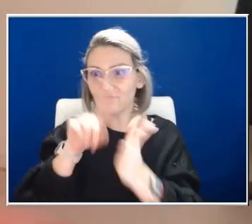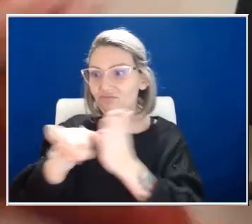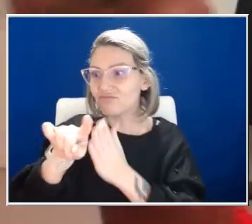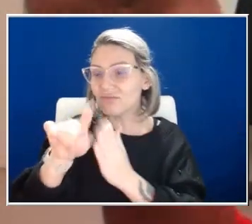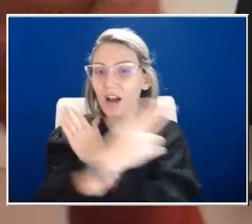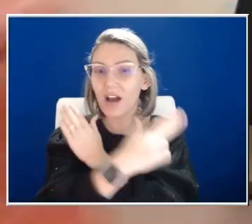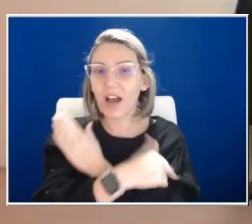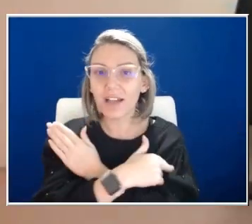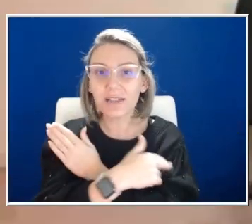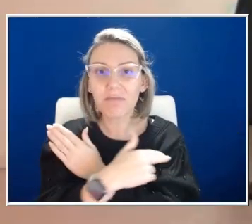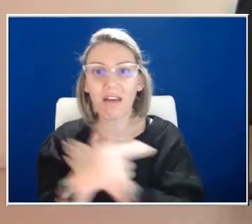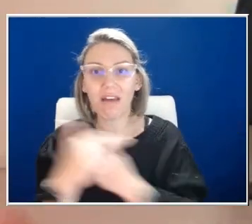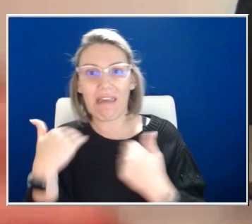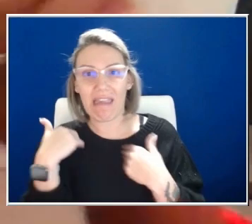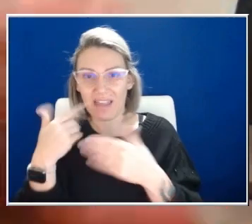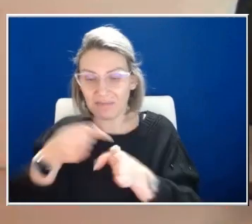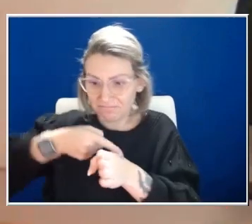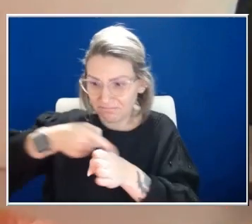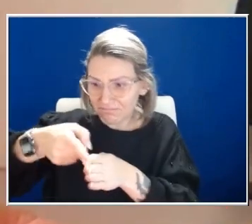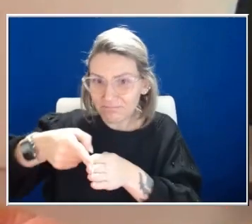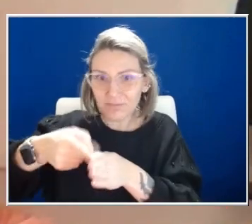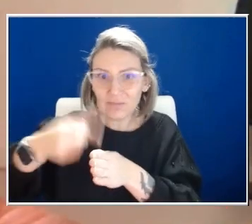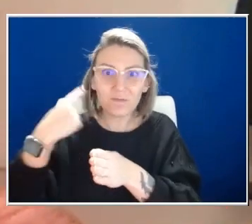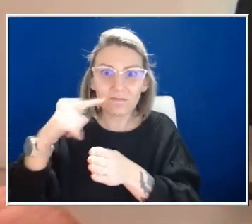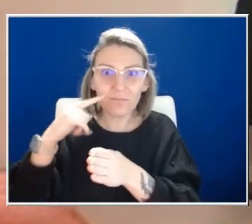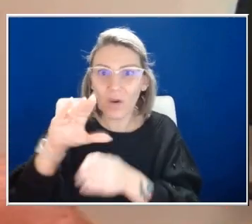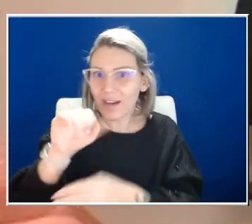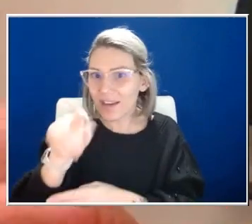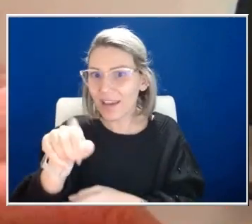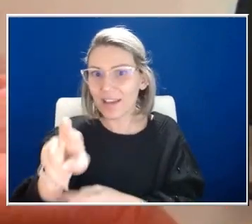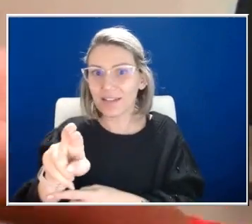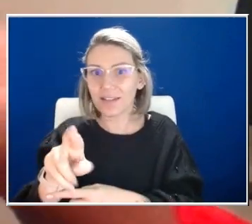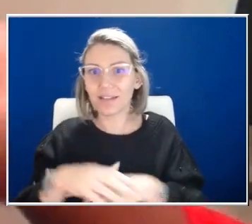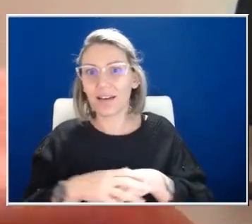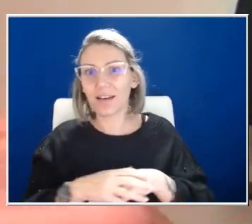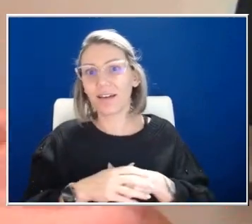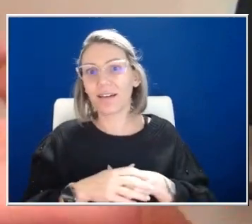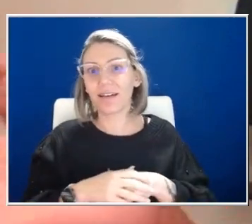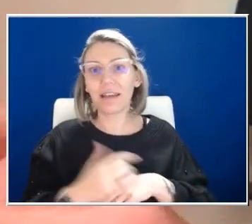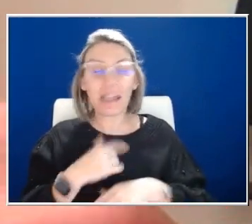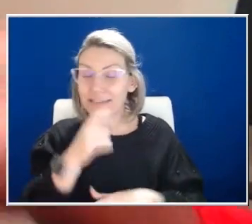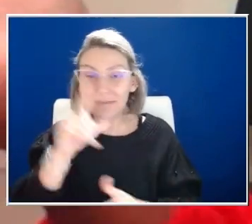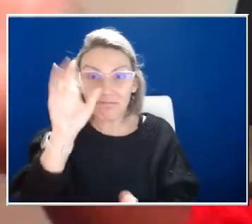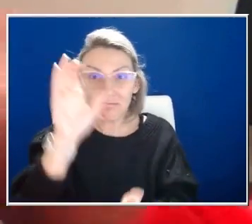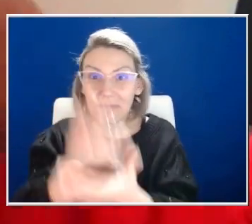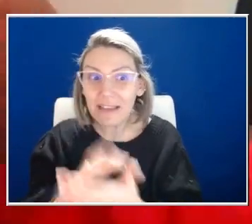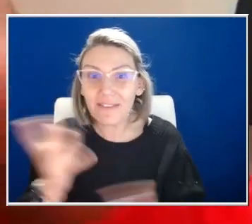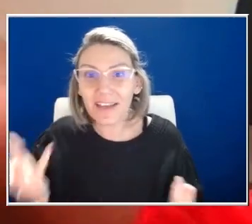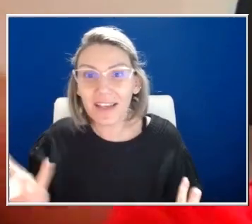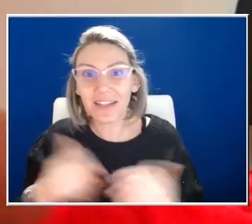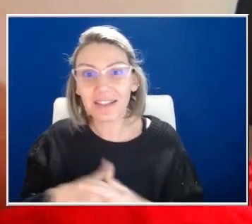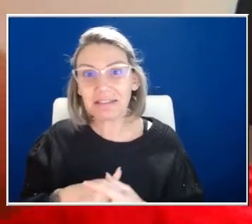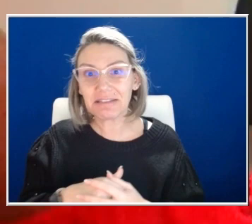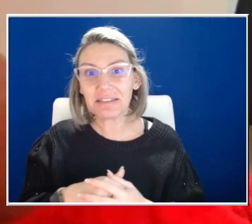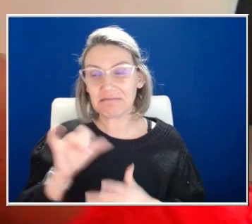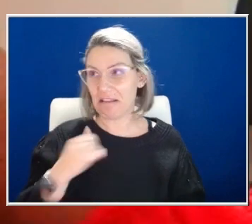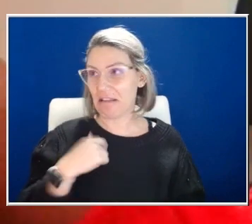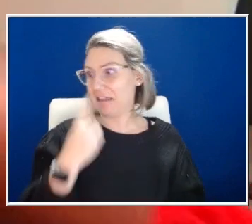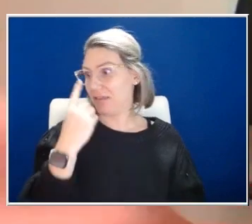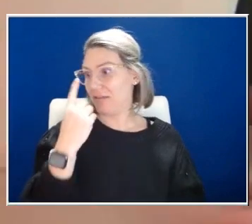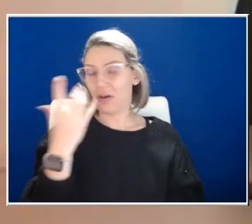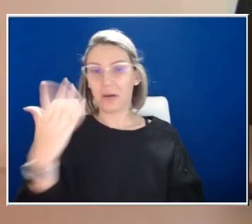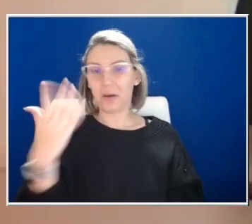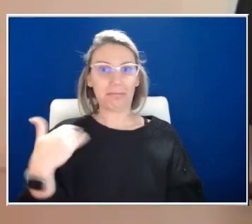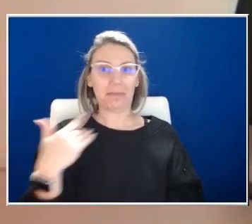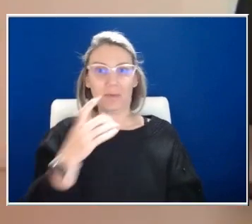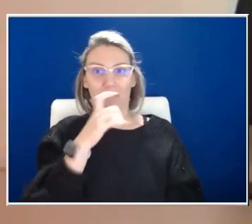hospital that had a specialty in cancer. I just didn't believe it. So that's what I thought. I thought I wasn't able